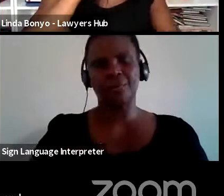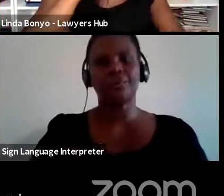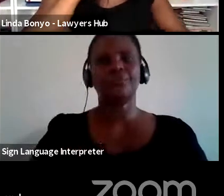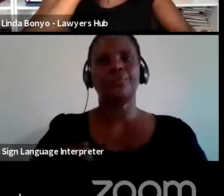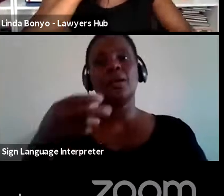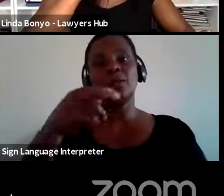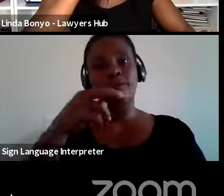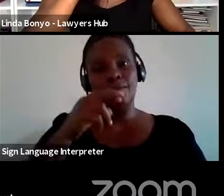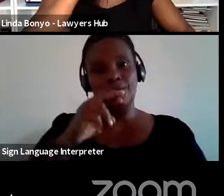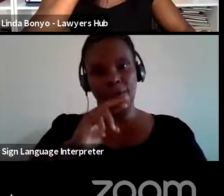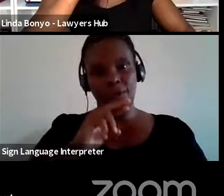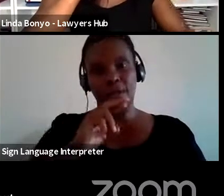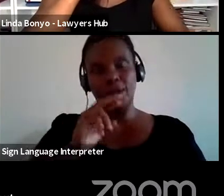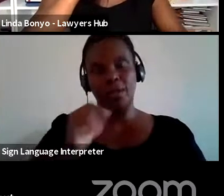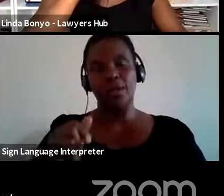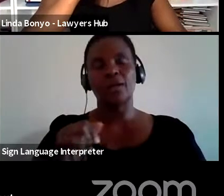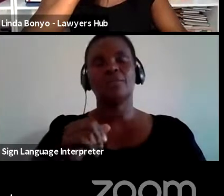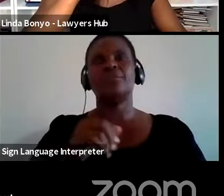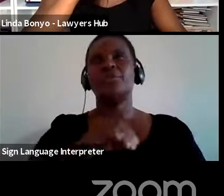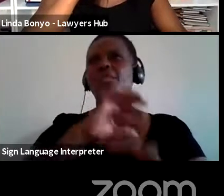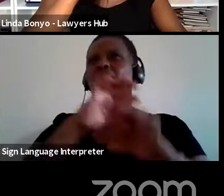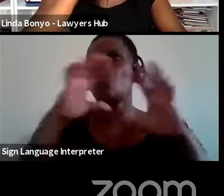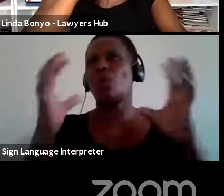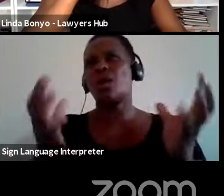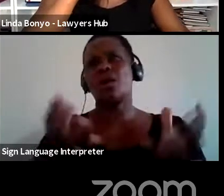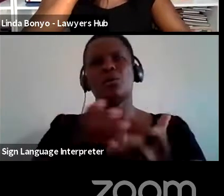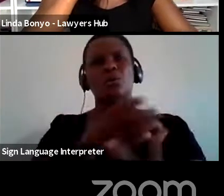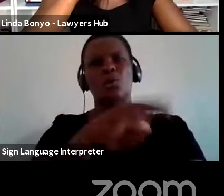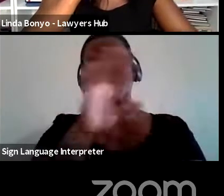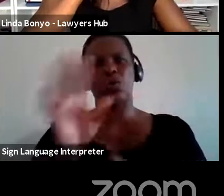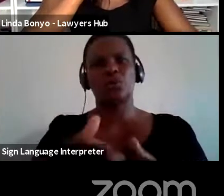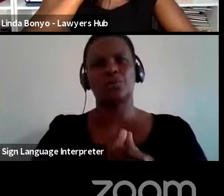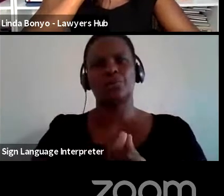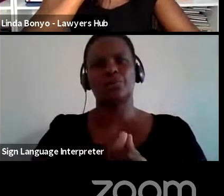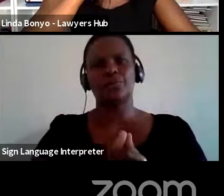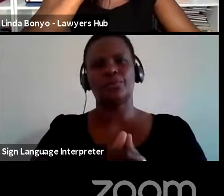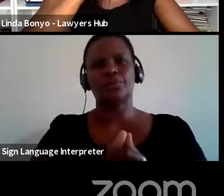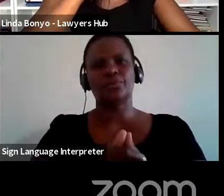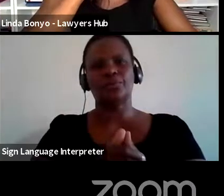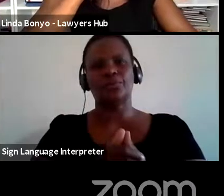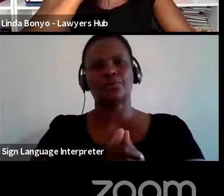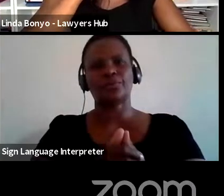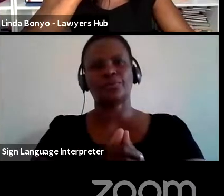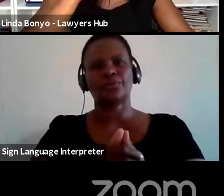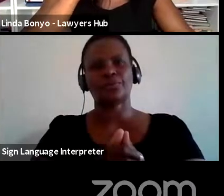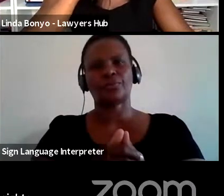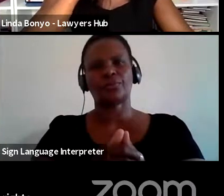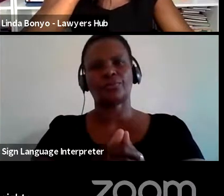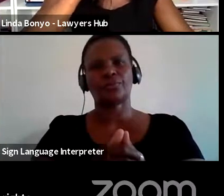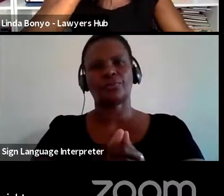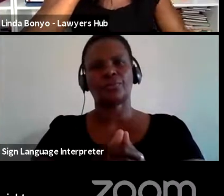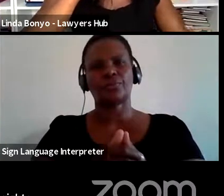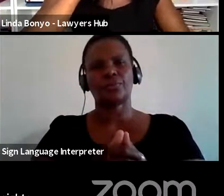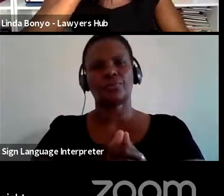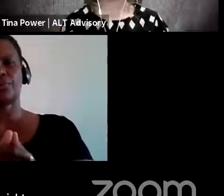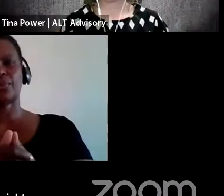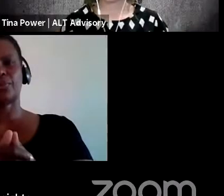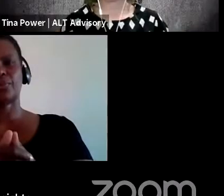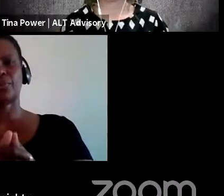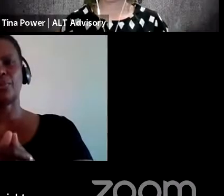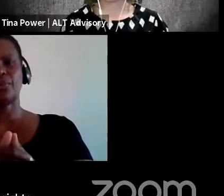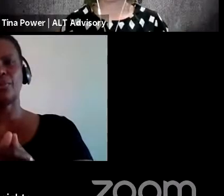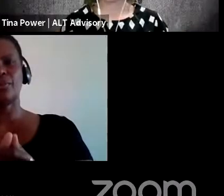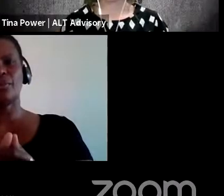and to try to see if there are going to be regional variations in what a human rights framing for